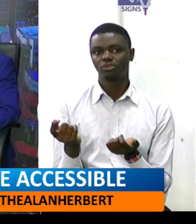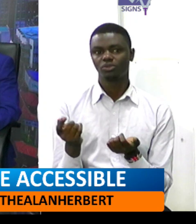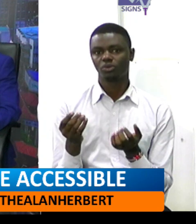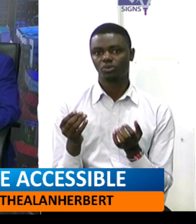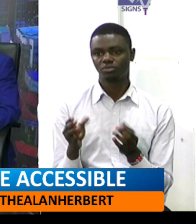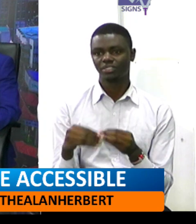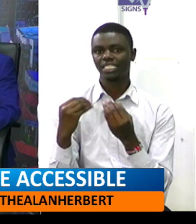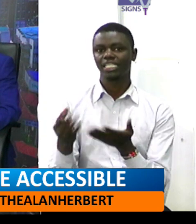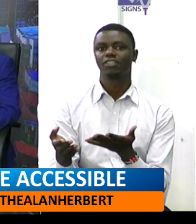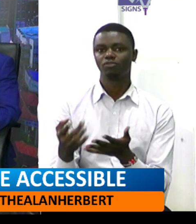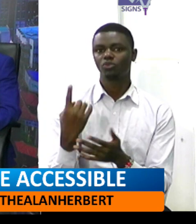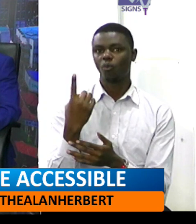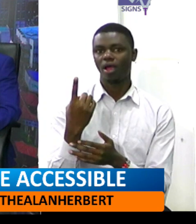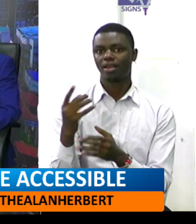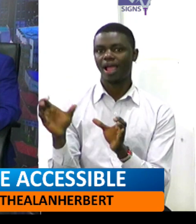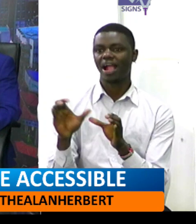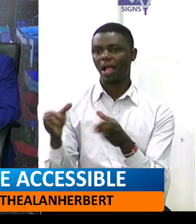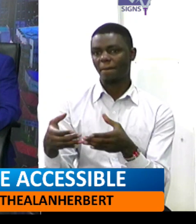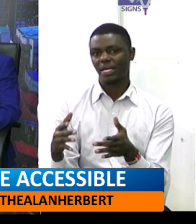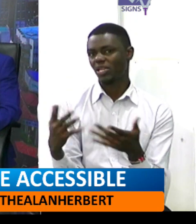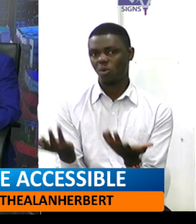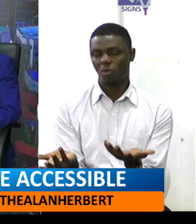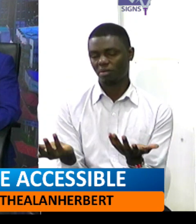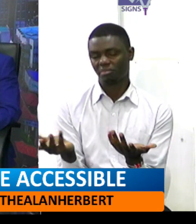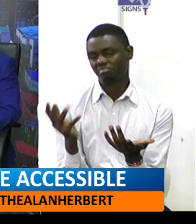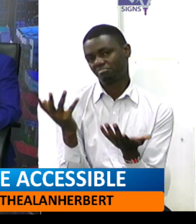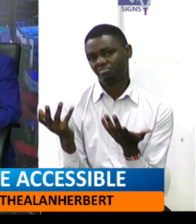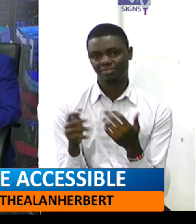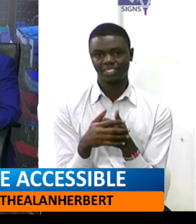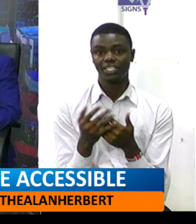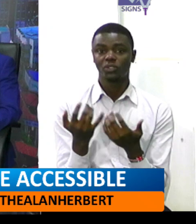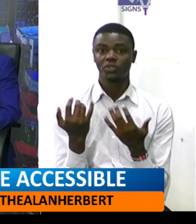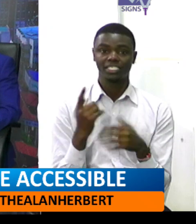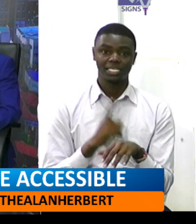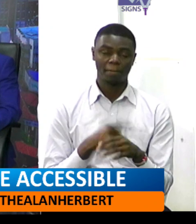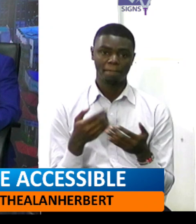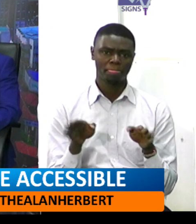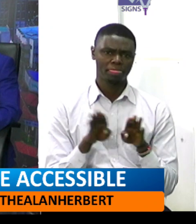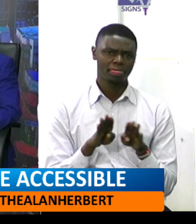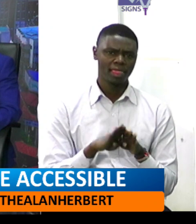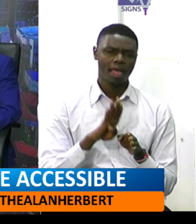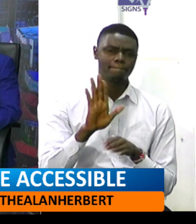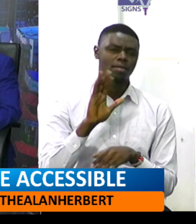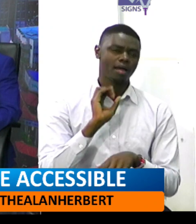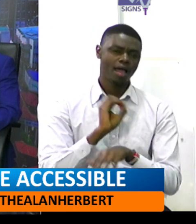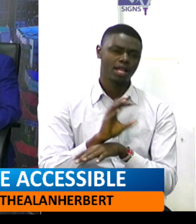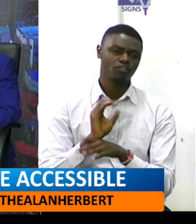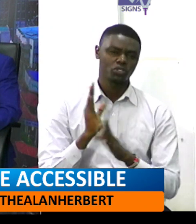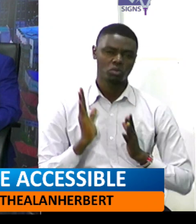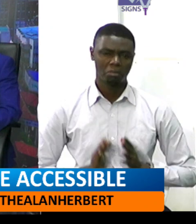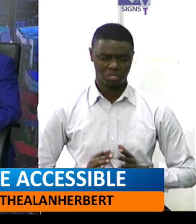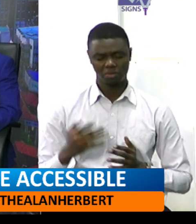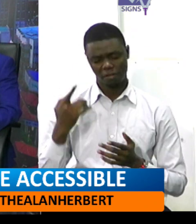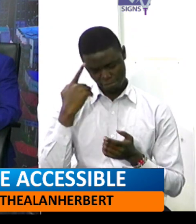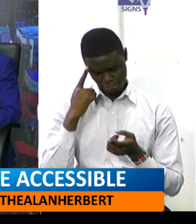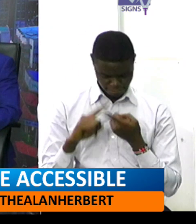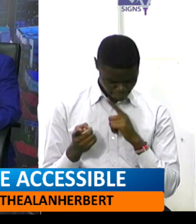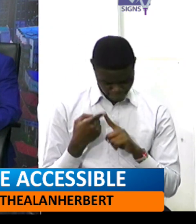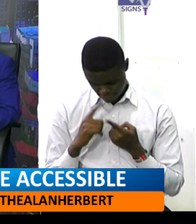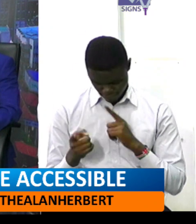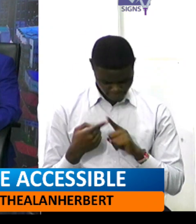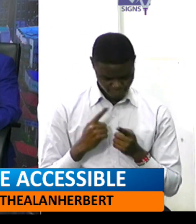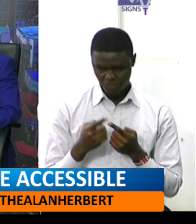single entity? But anyway, as we're winding up, what would be your advice to somebody who is still contemplating, you've